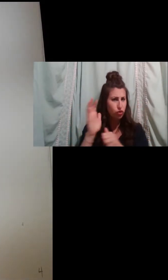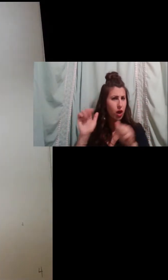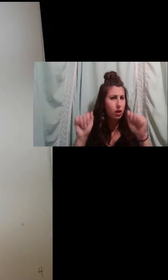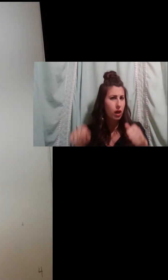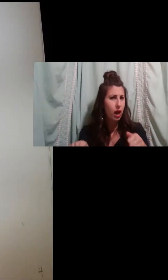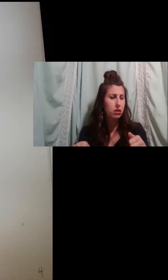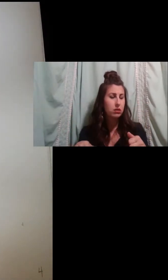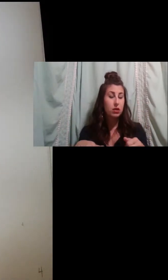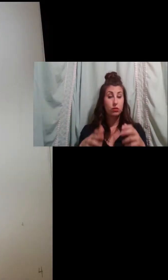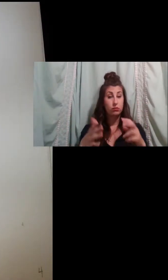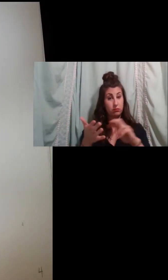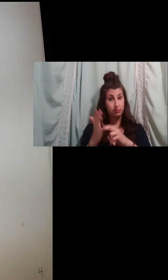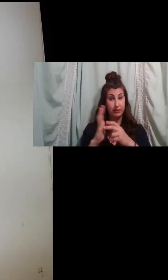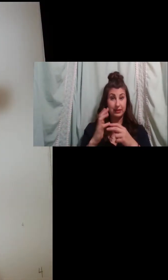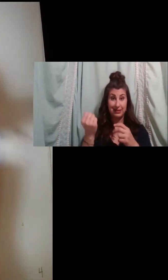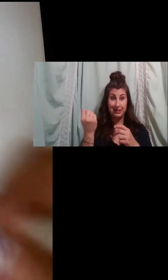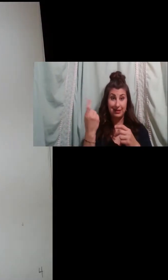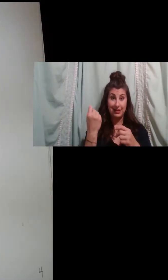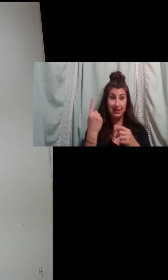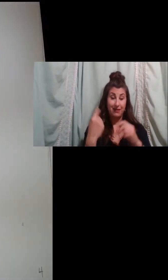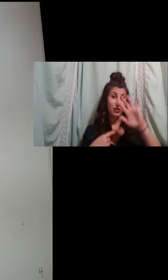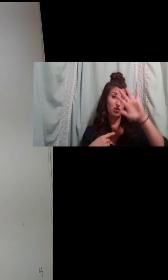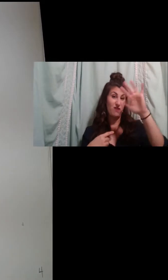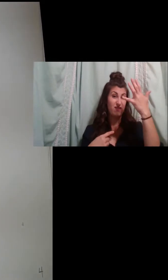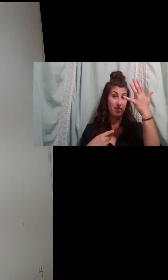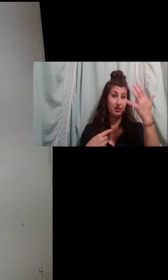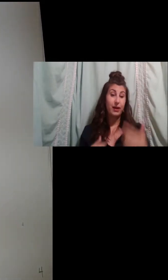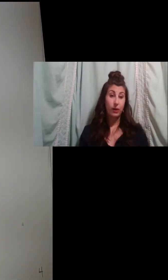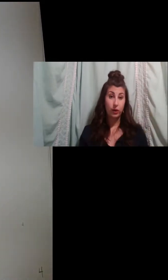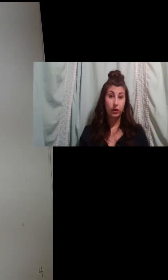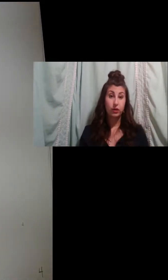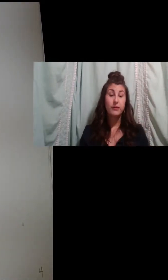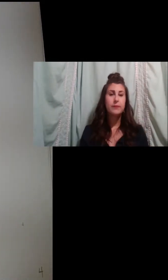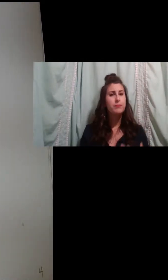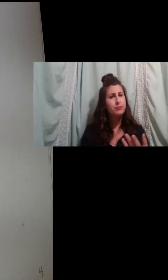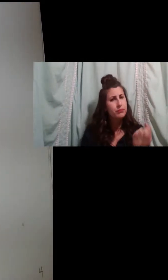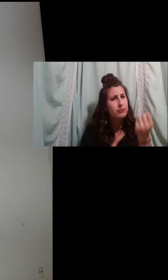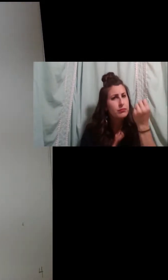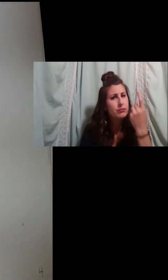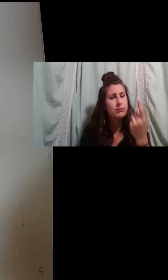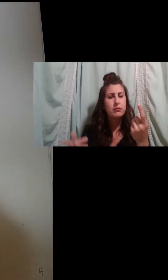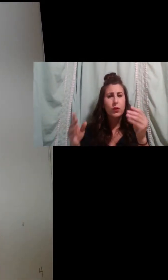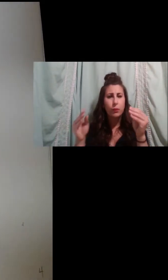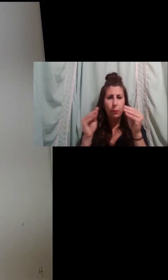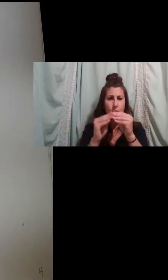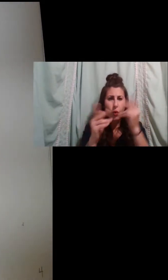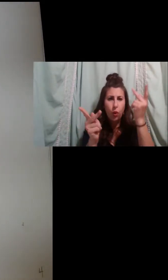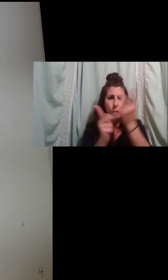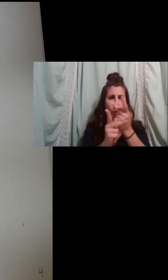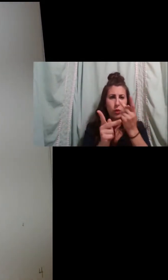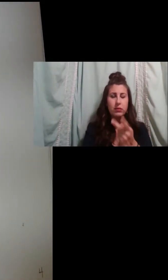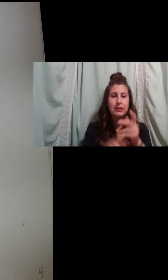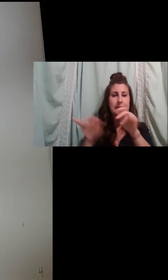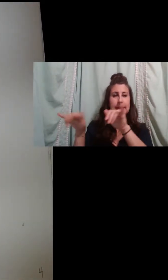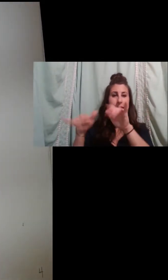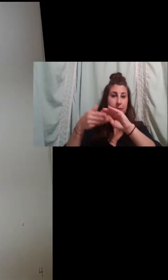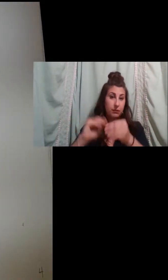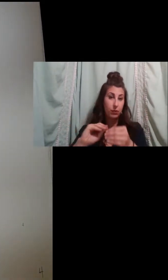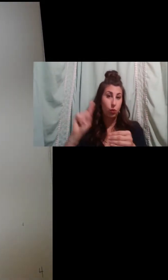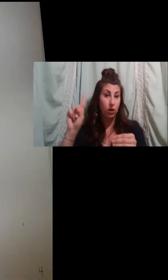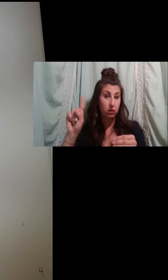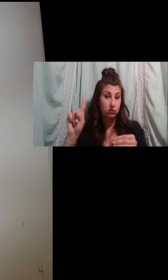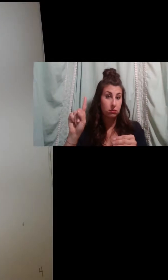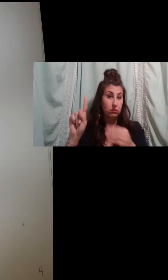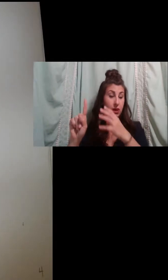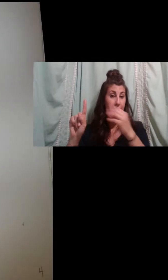exponents. So that will get me 11 to the 5th power. So again, here's more multiplication just like number